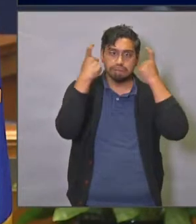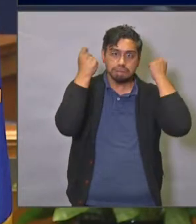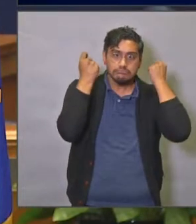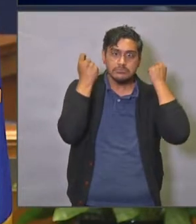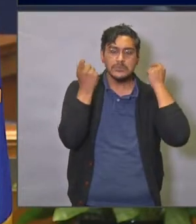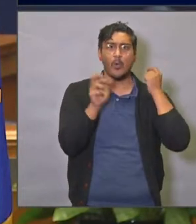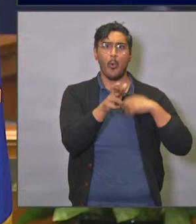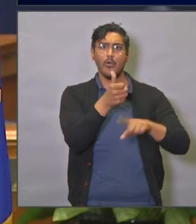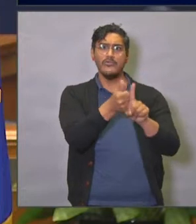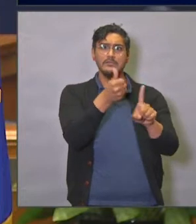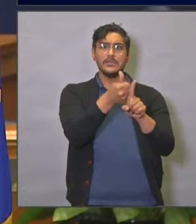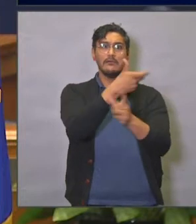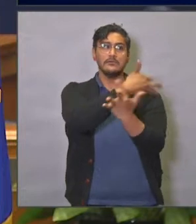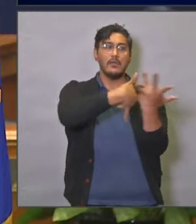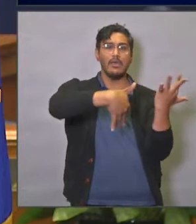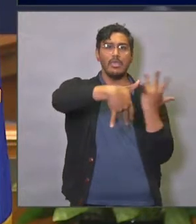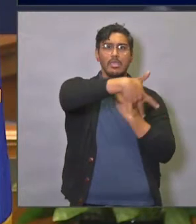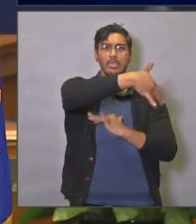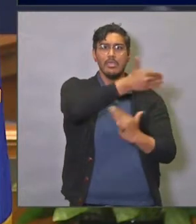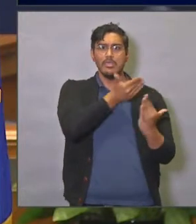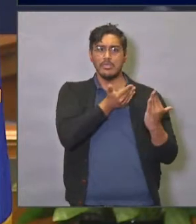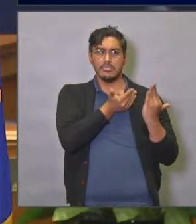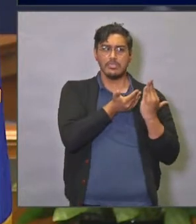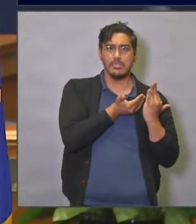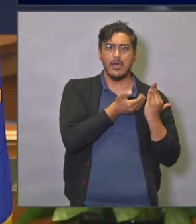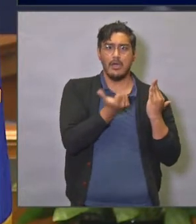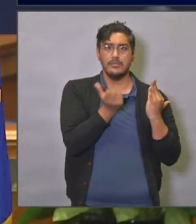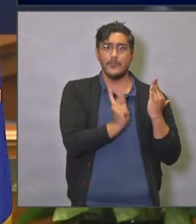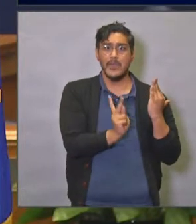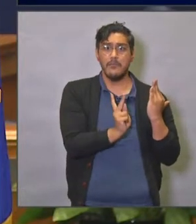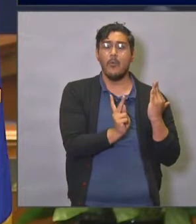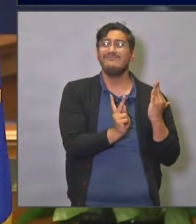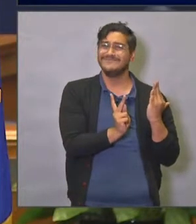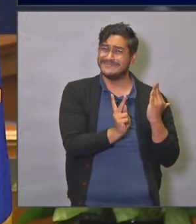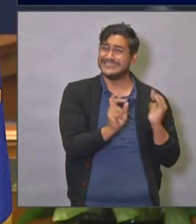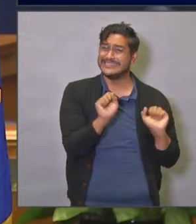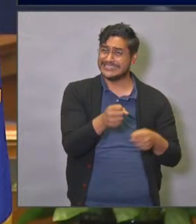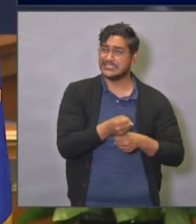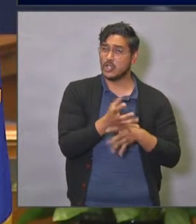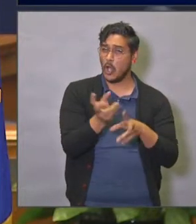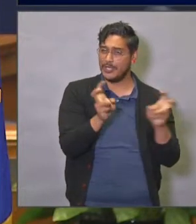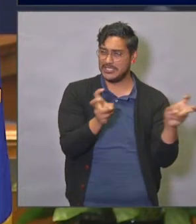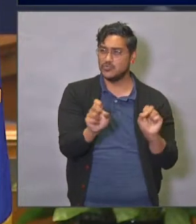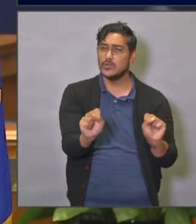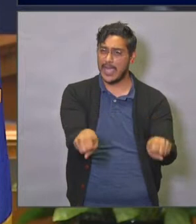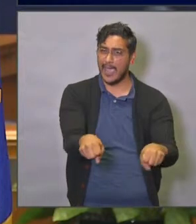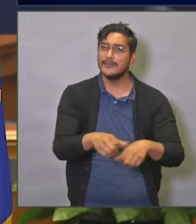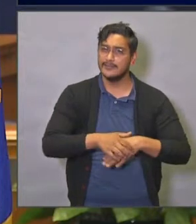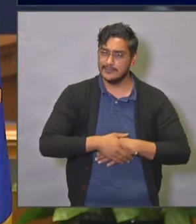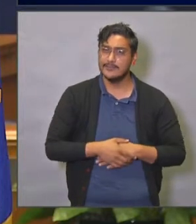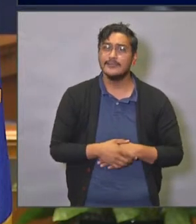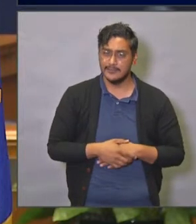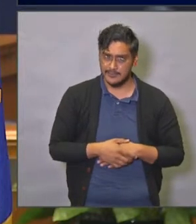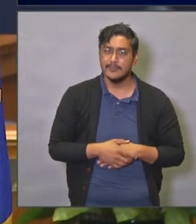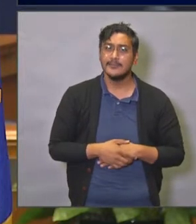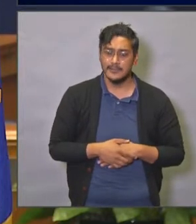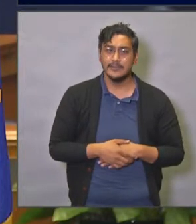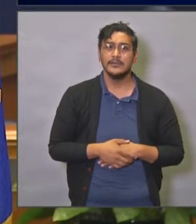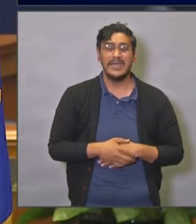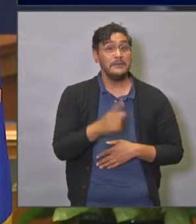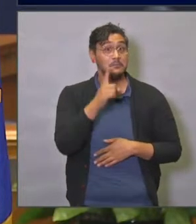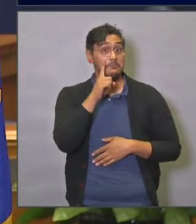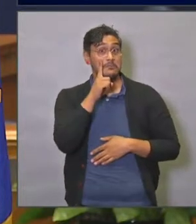close contact with others, could in fact be problematic because of the fact that